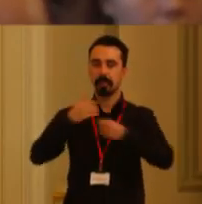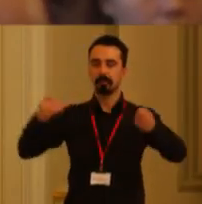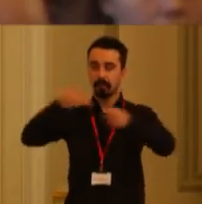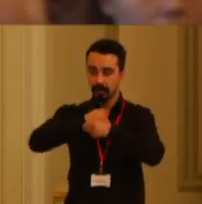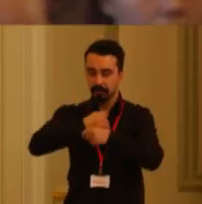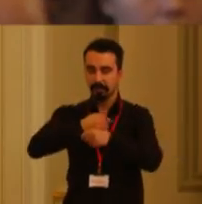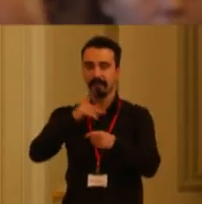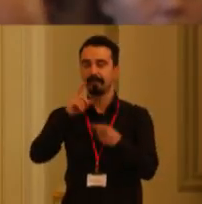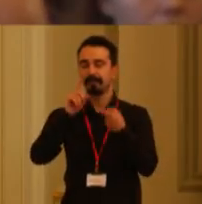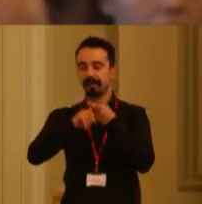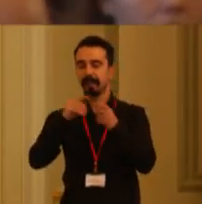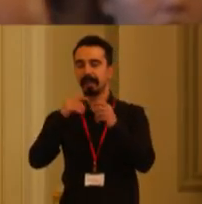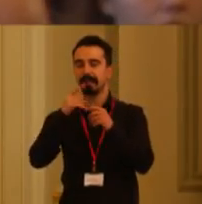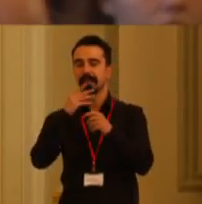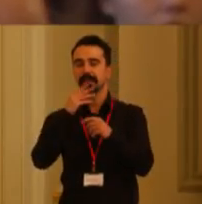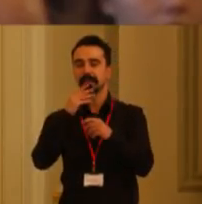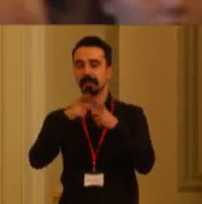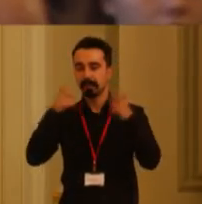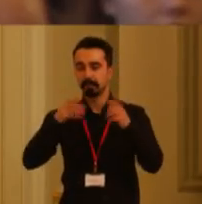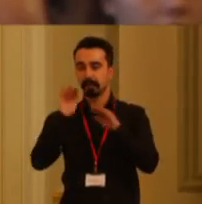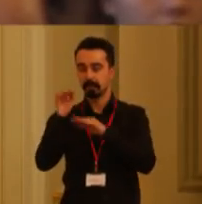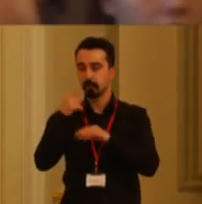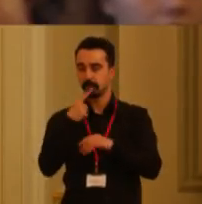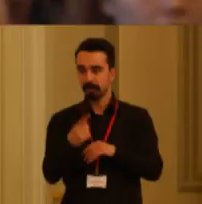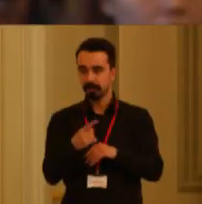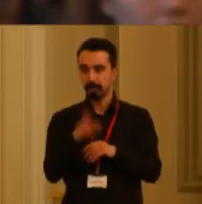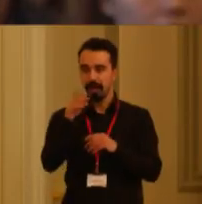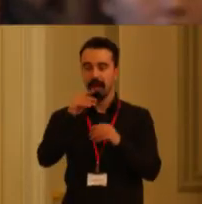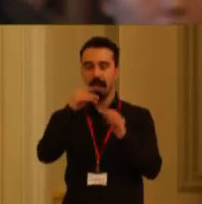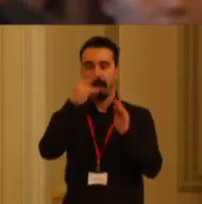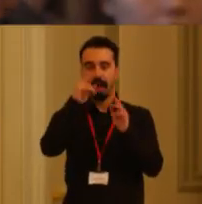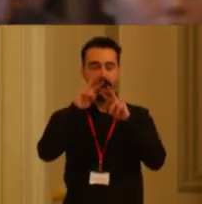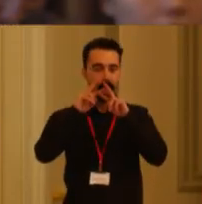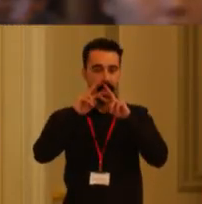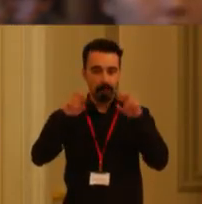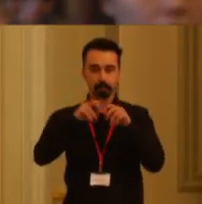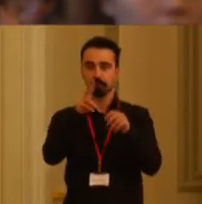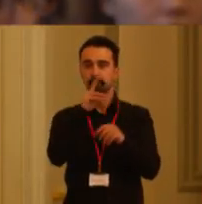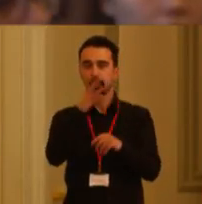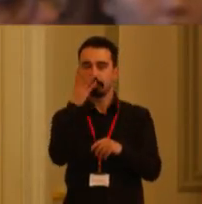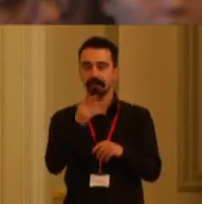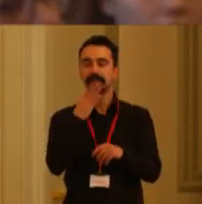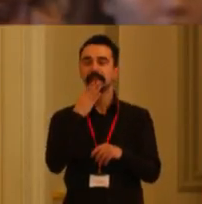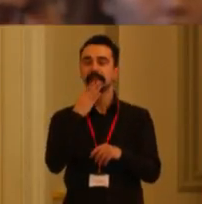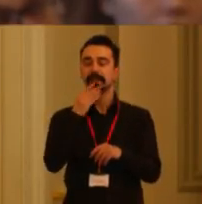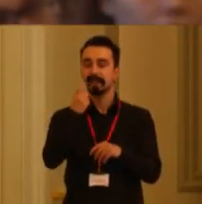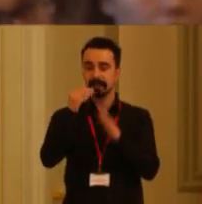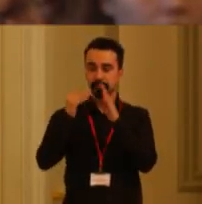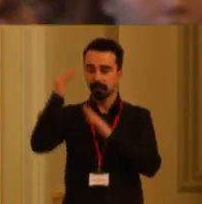to do so. You're saying that youngsters opt for change. The survey, however, points